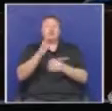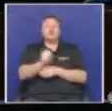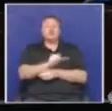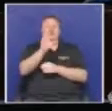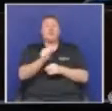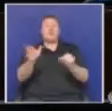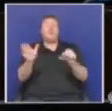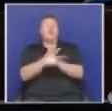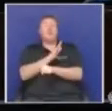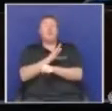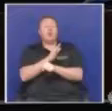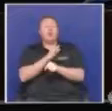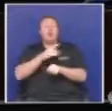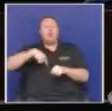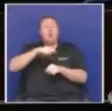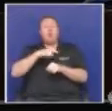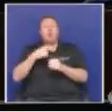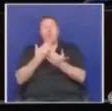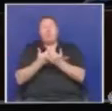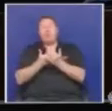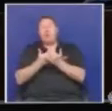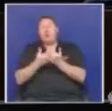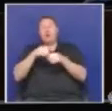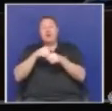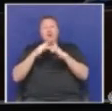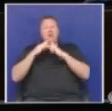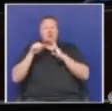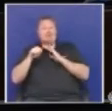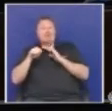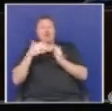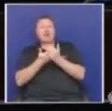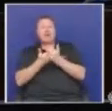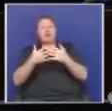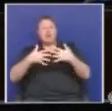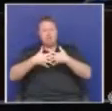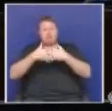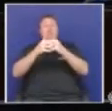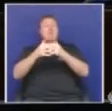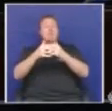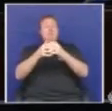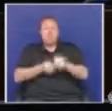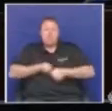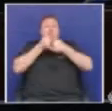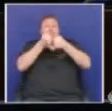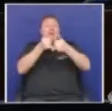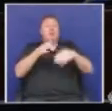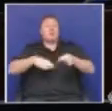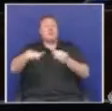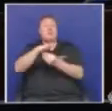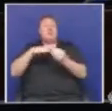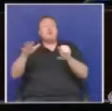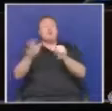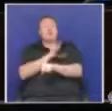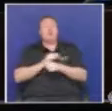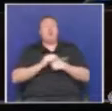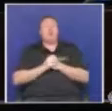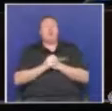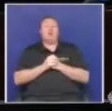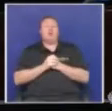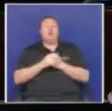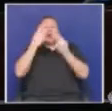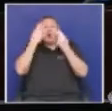in order for us here in this house to restore the family. It is, honorable members, for